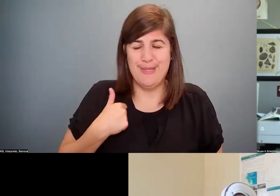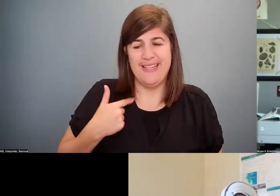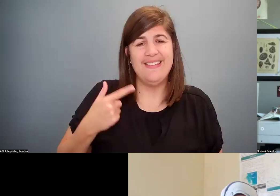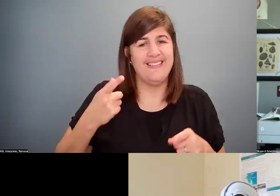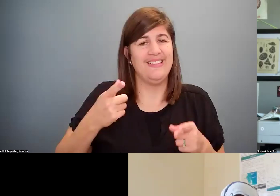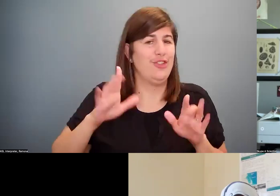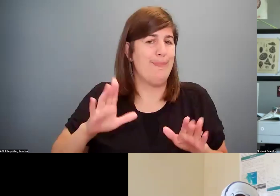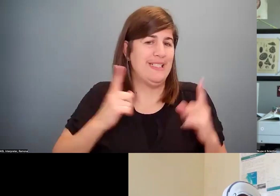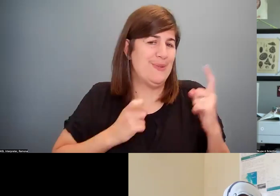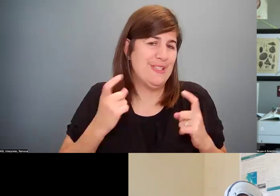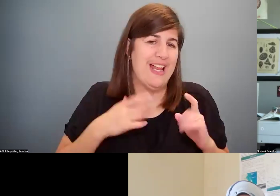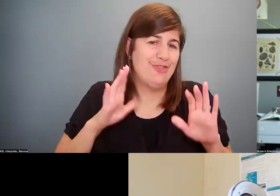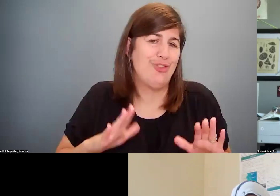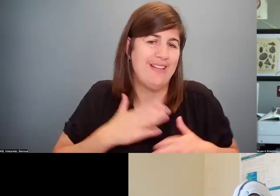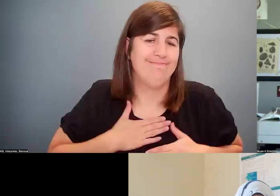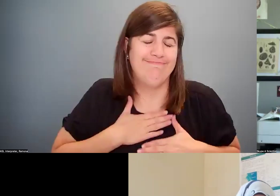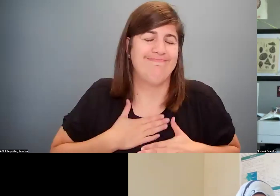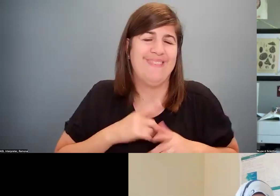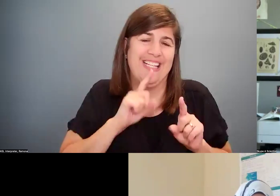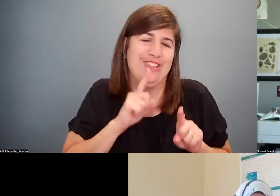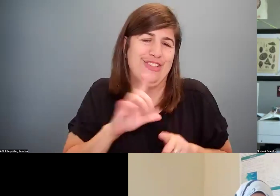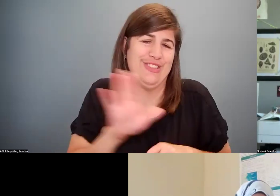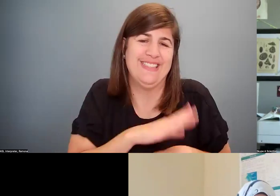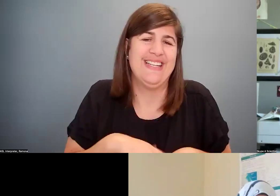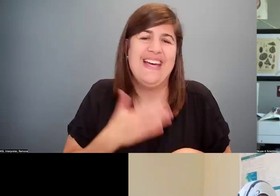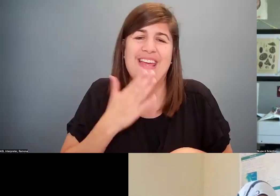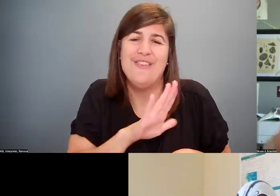amazing questions. I had a great time answering them. Amazing.